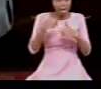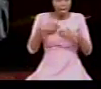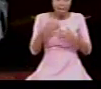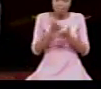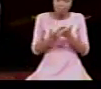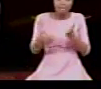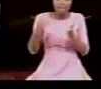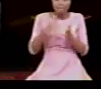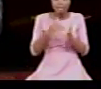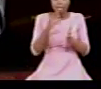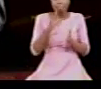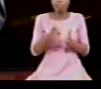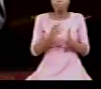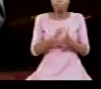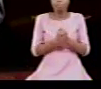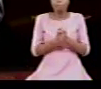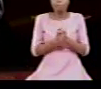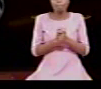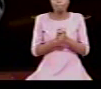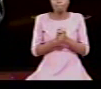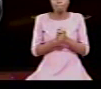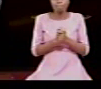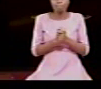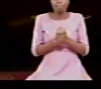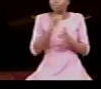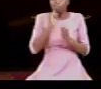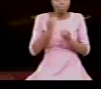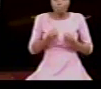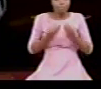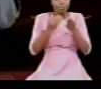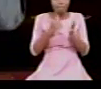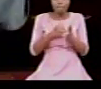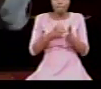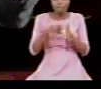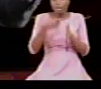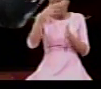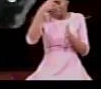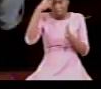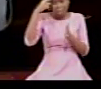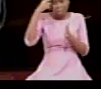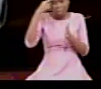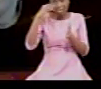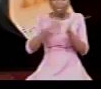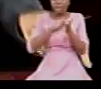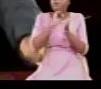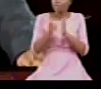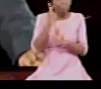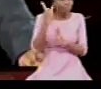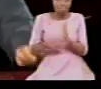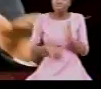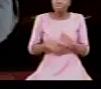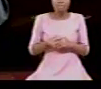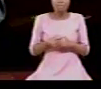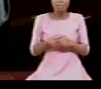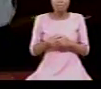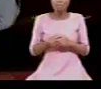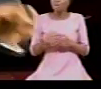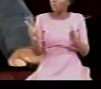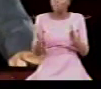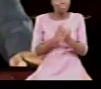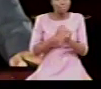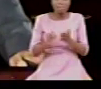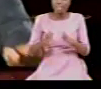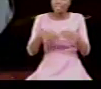thee, don't offer it, because it's a useless offering, useless